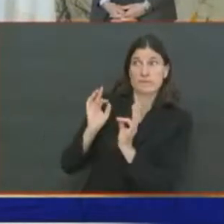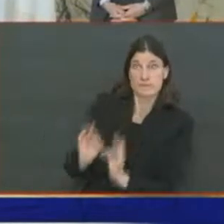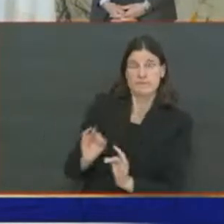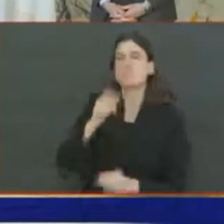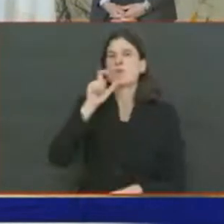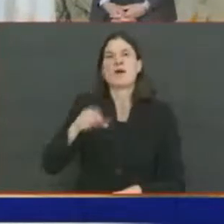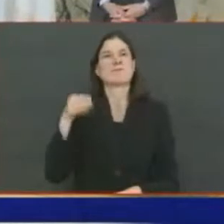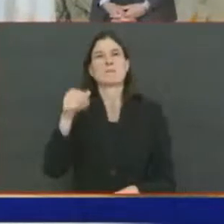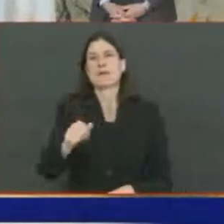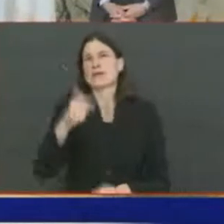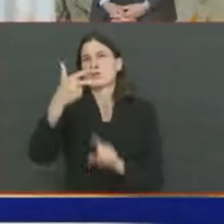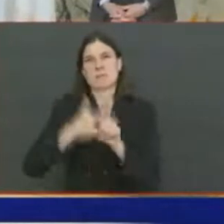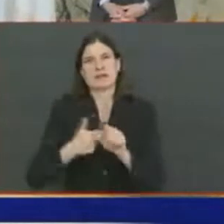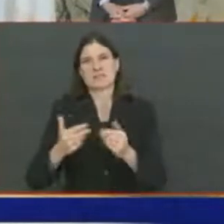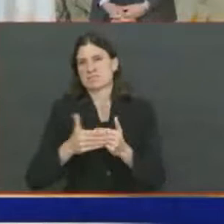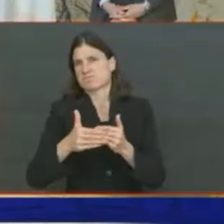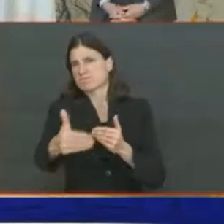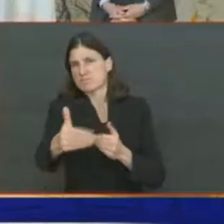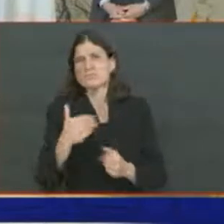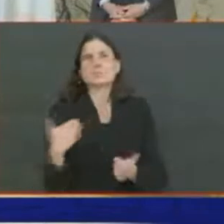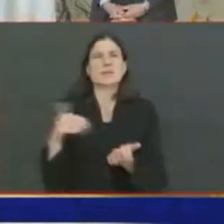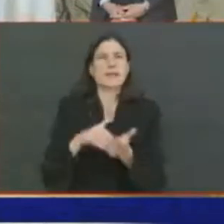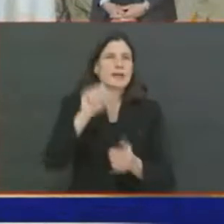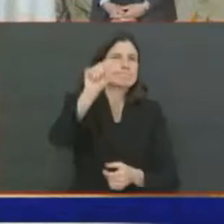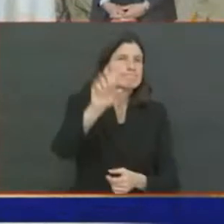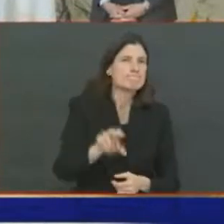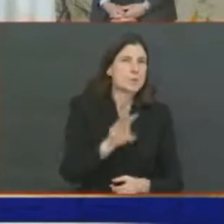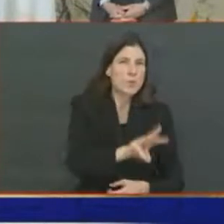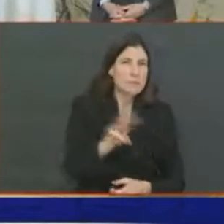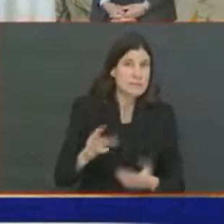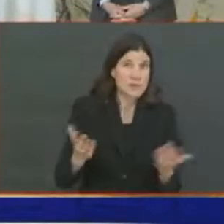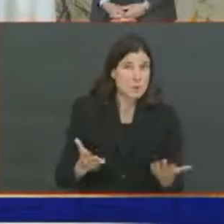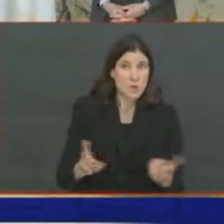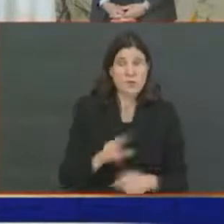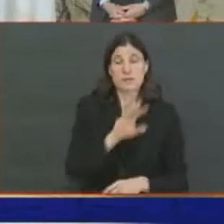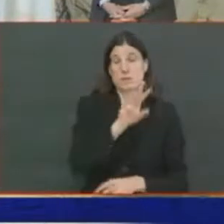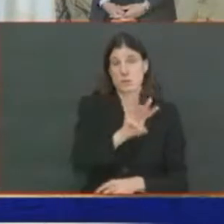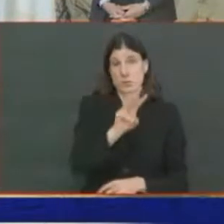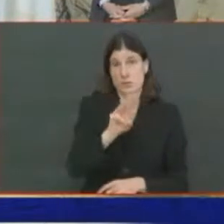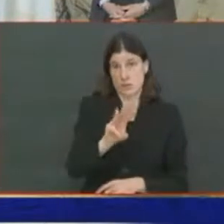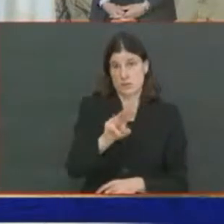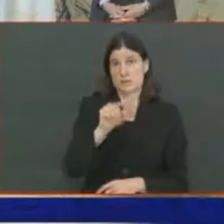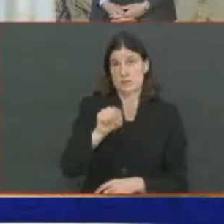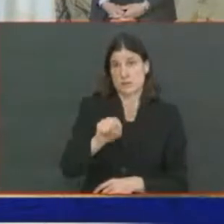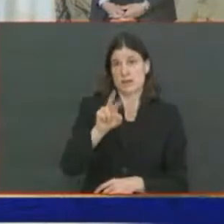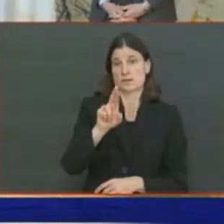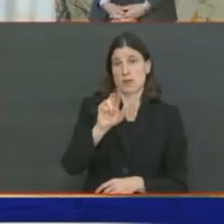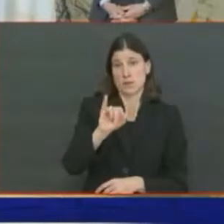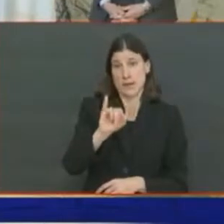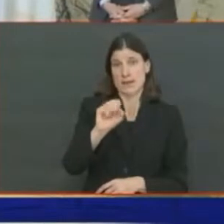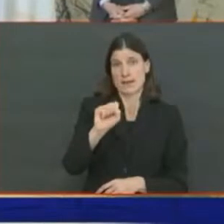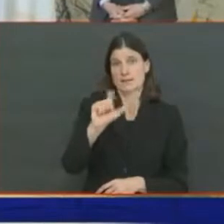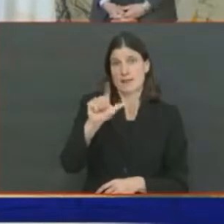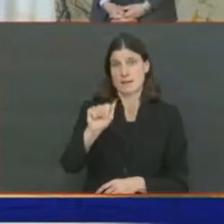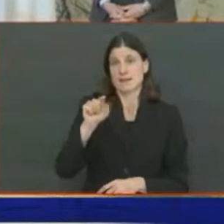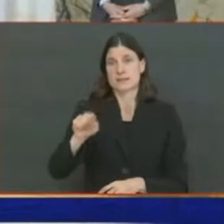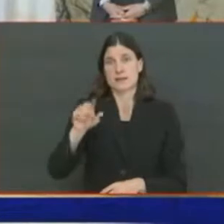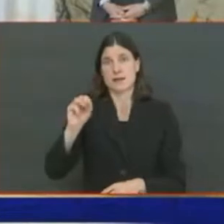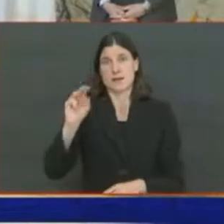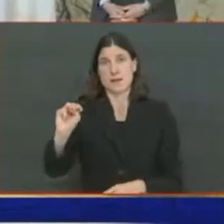to risla.com, Rhode Island Student Loan Authority. So hopefully that provides you a little bit of relief.